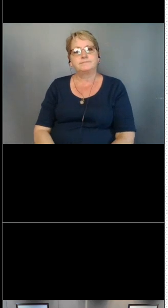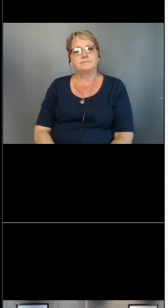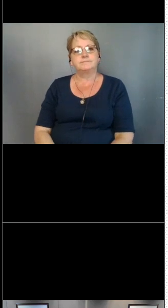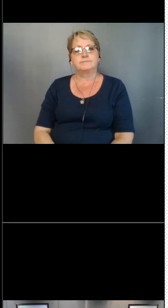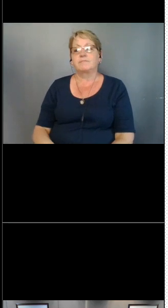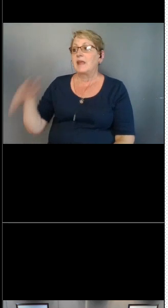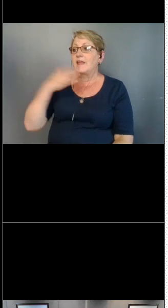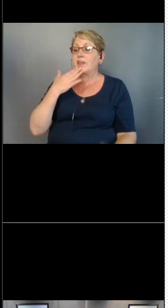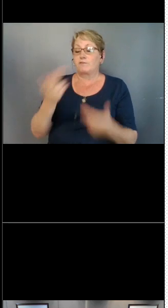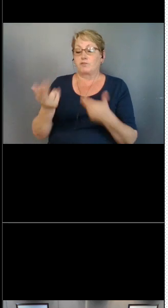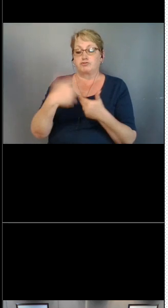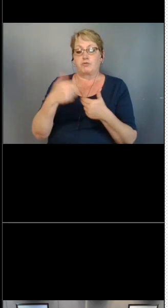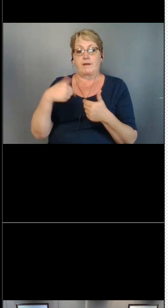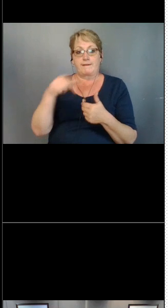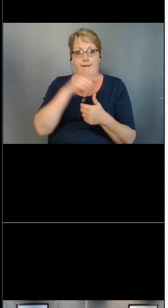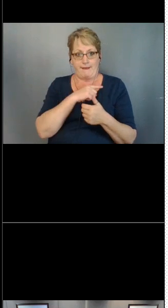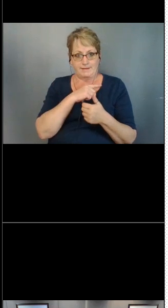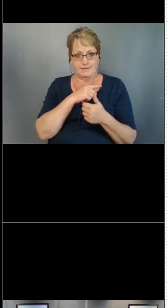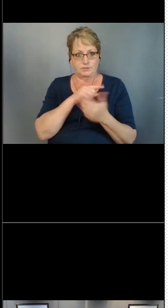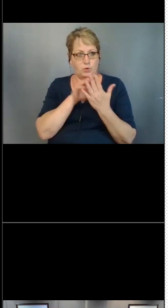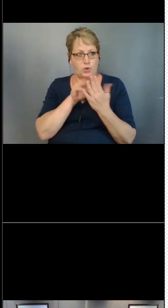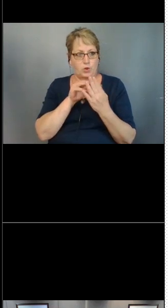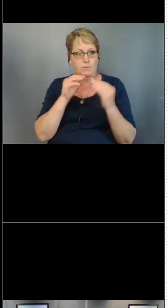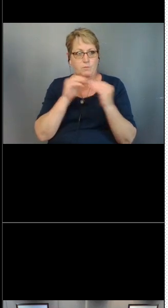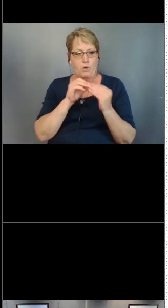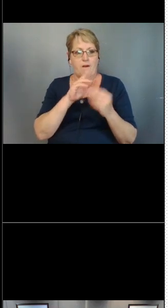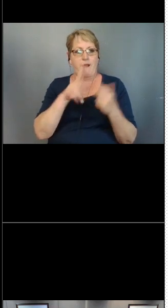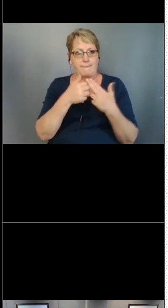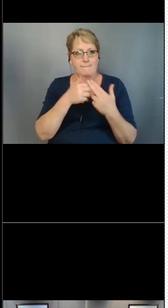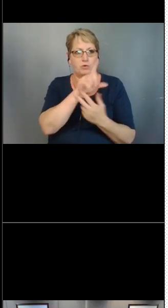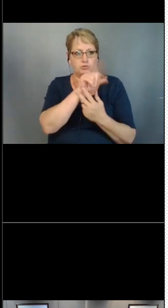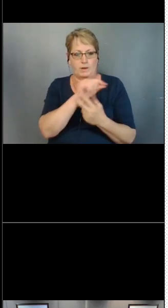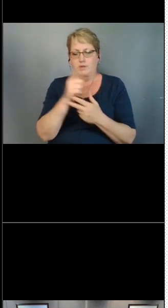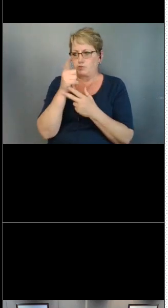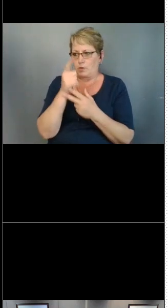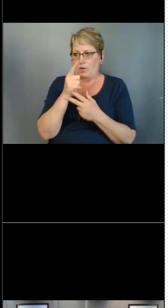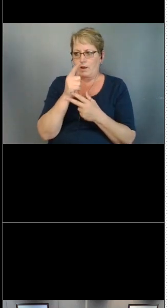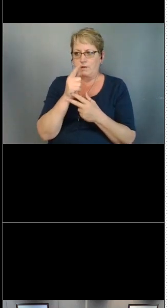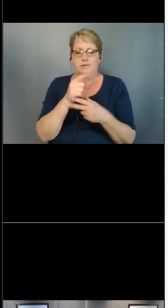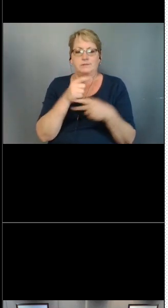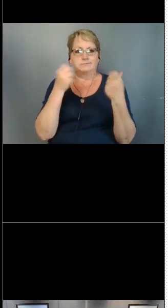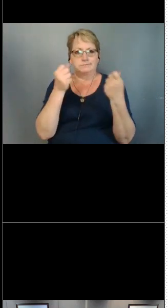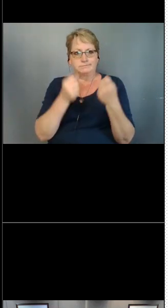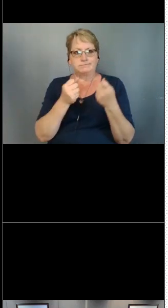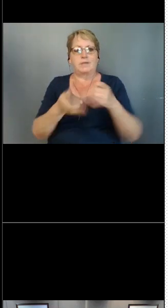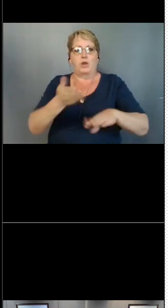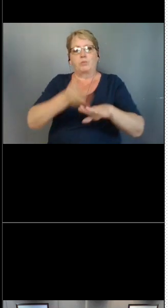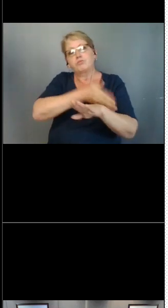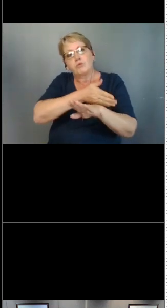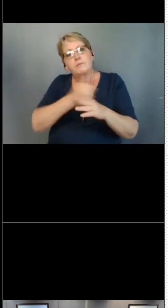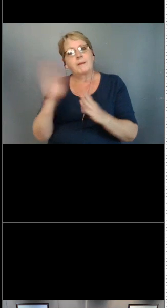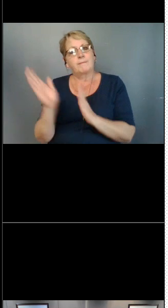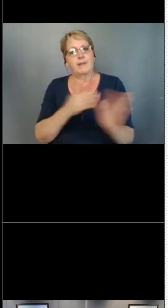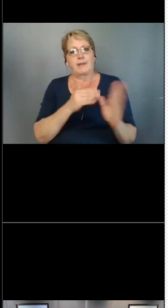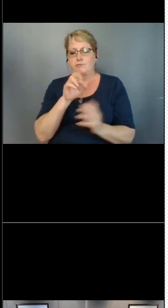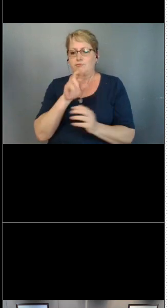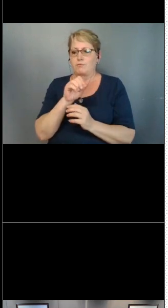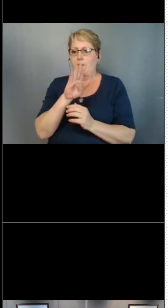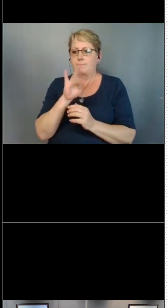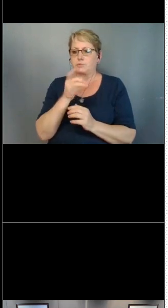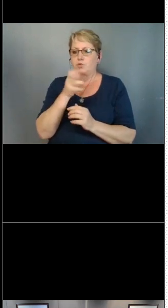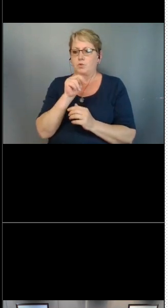Thank you for joining us to learn more about the 2021 Bus Network Improvement Plan. My name is Rob Jones, and I'm the Manager of the Service